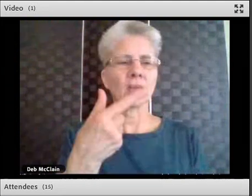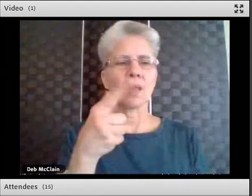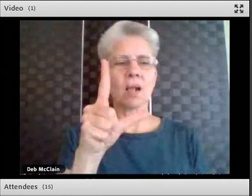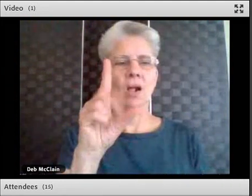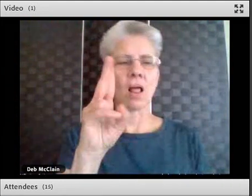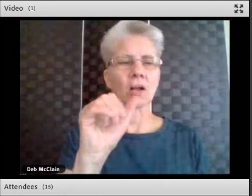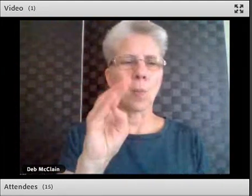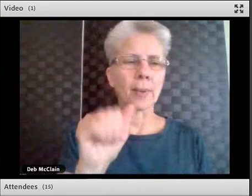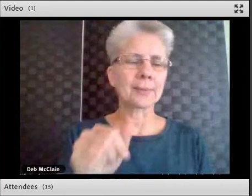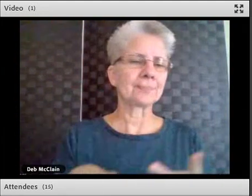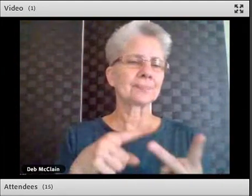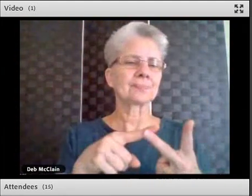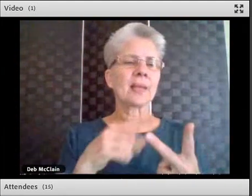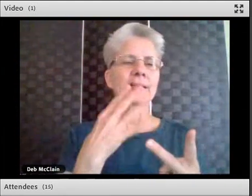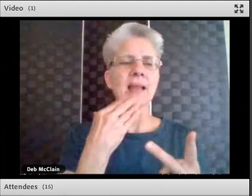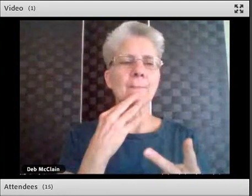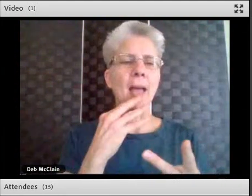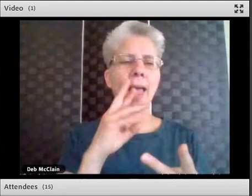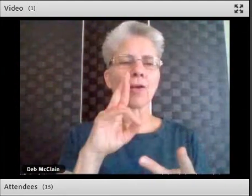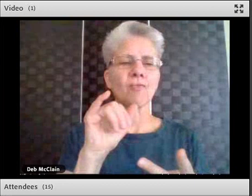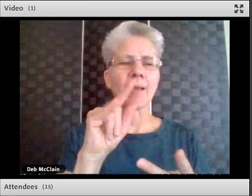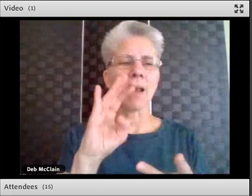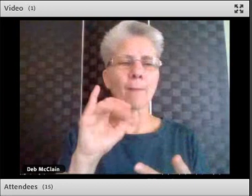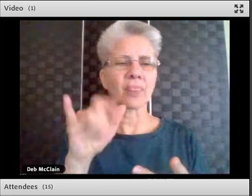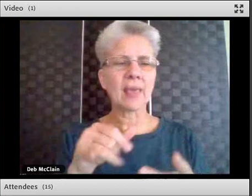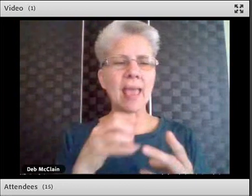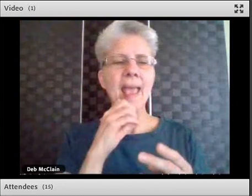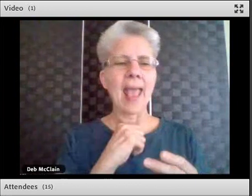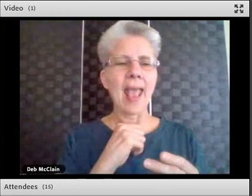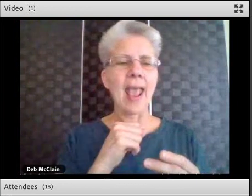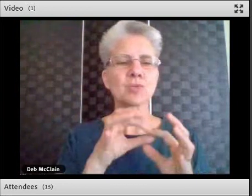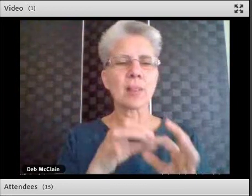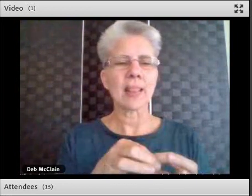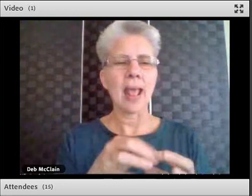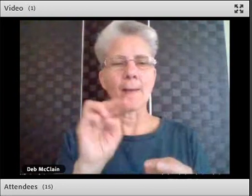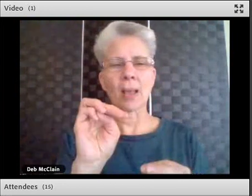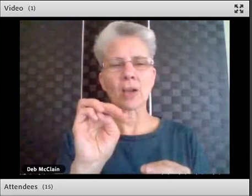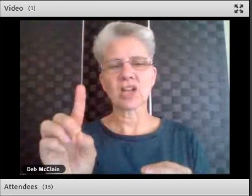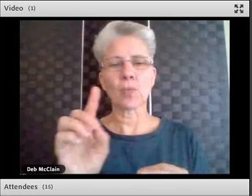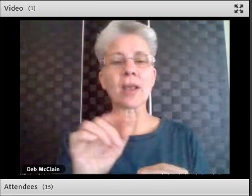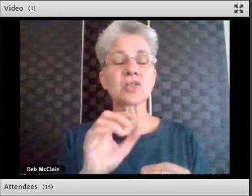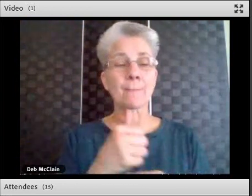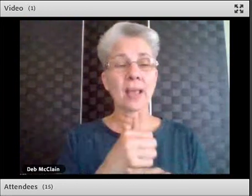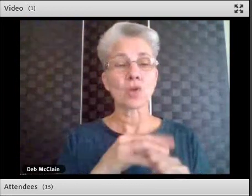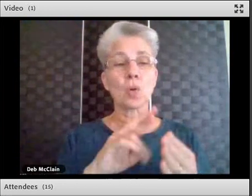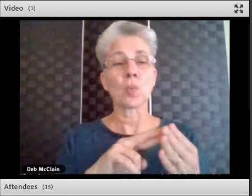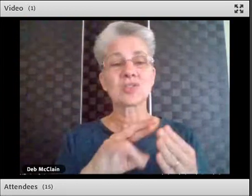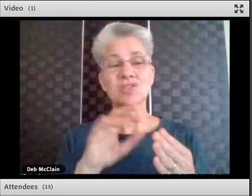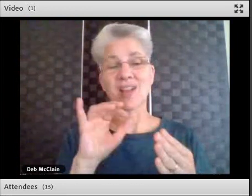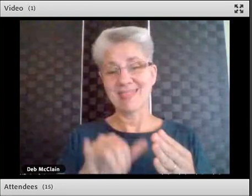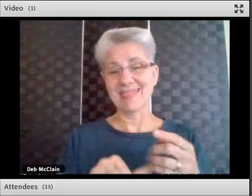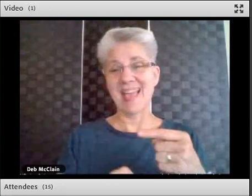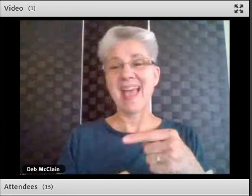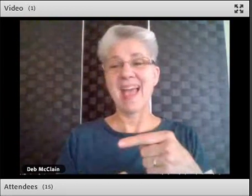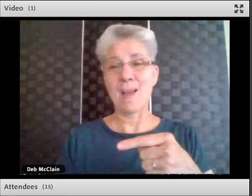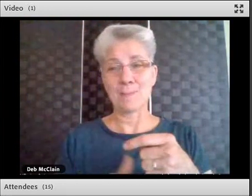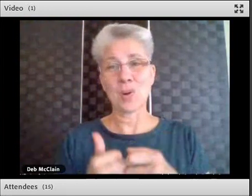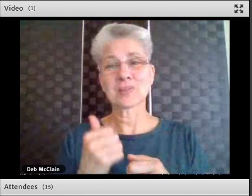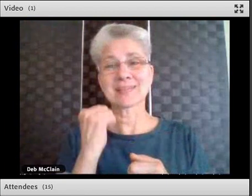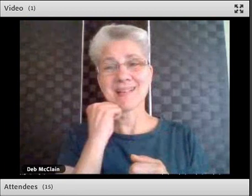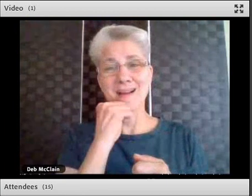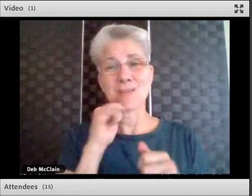glaucoma, diabetic retinopathy, age-related macular degeneration. I would say, based on my research, that will be the most